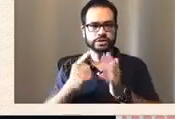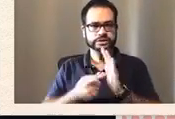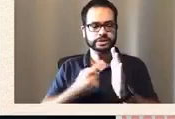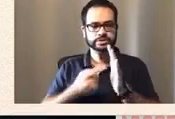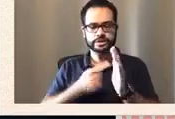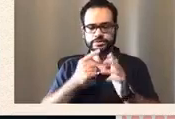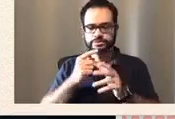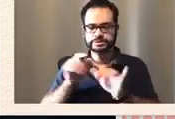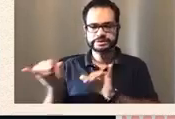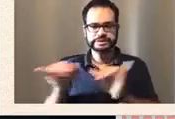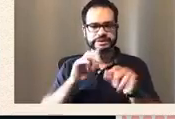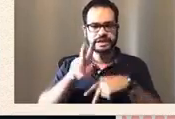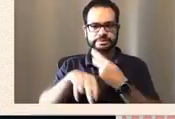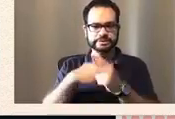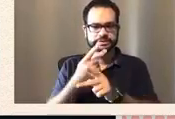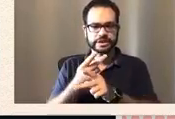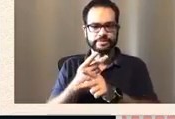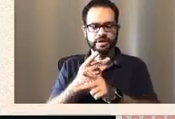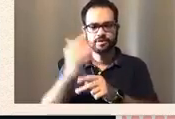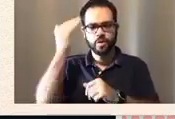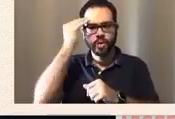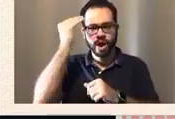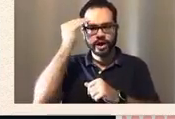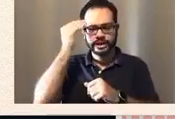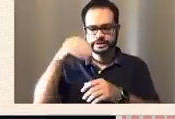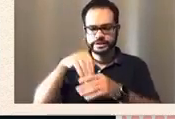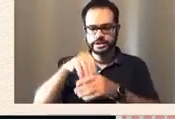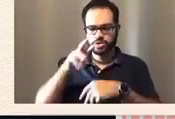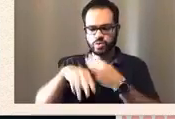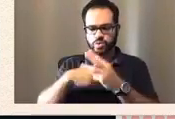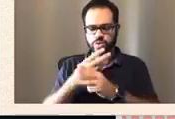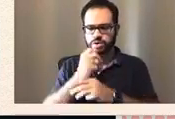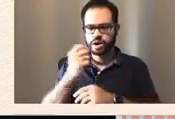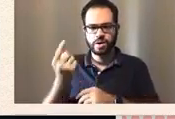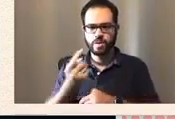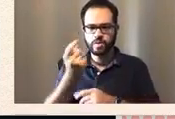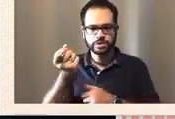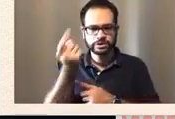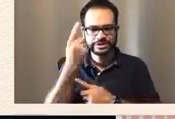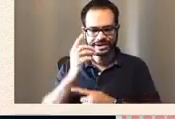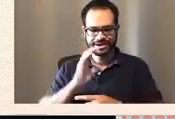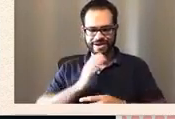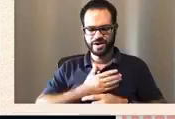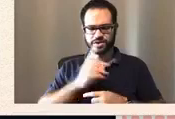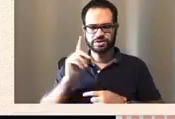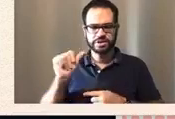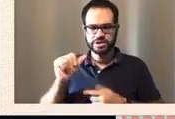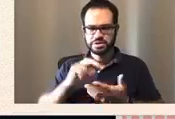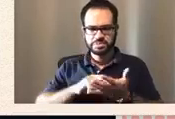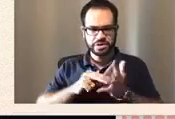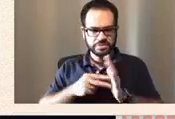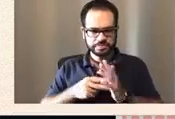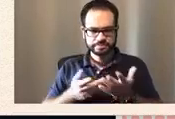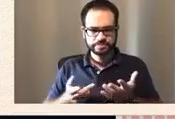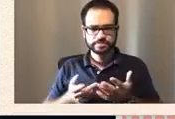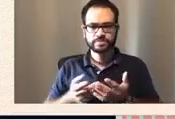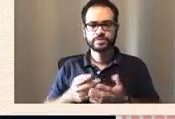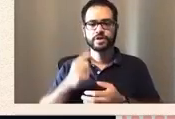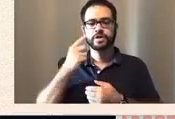in a world that doesn't always understand what our disability is. Therefore, I have come to